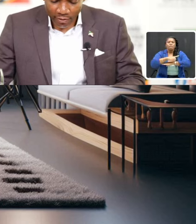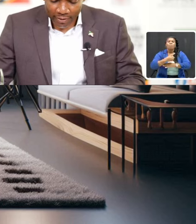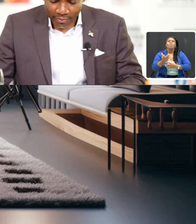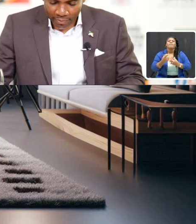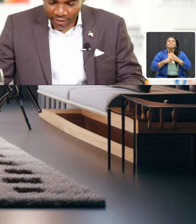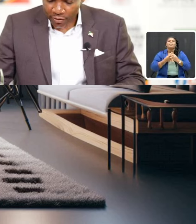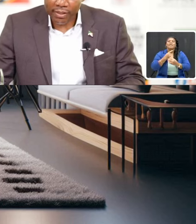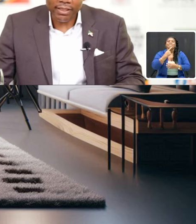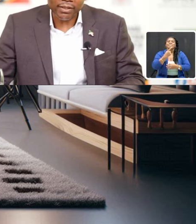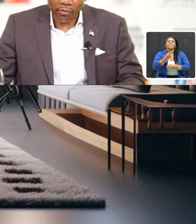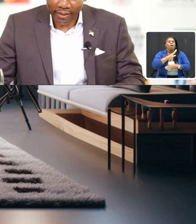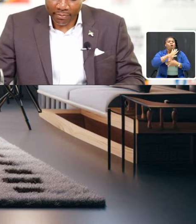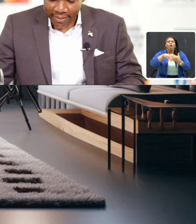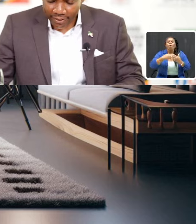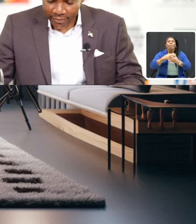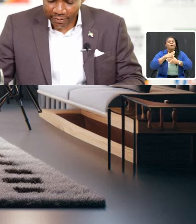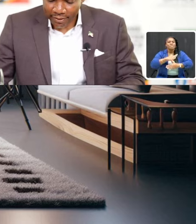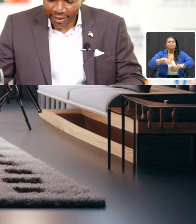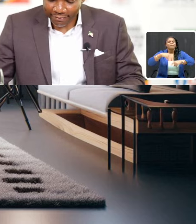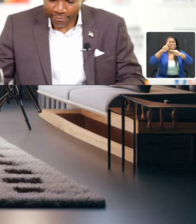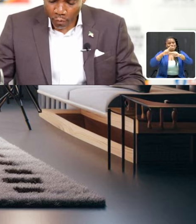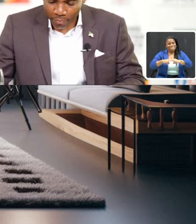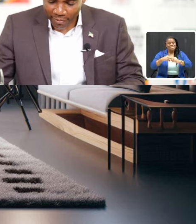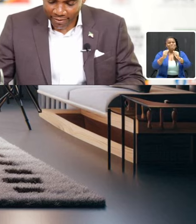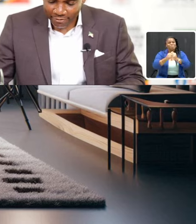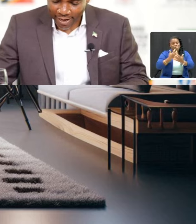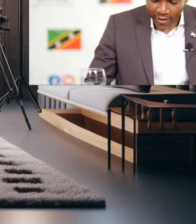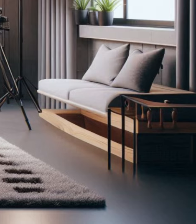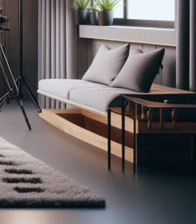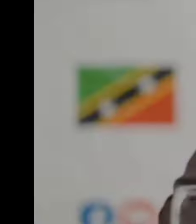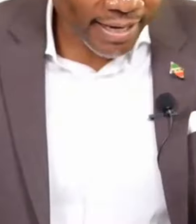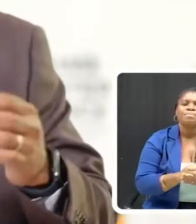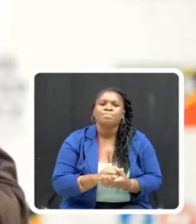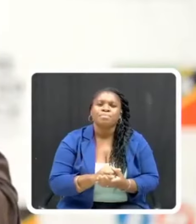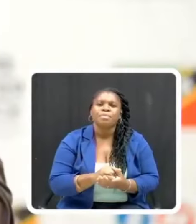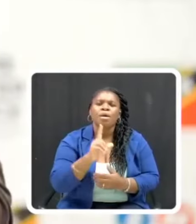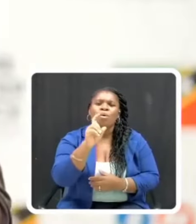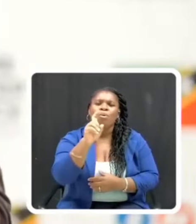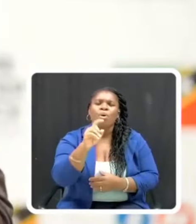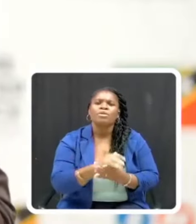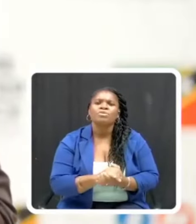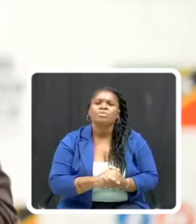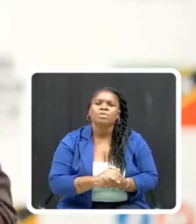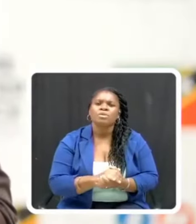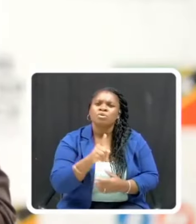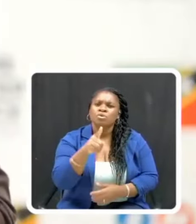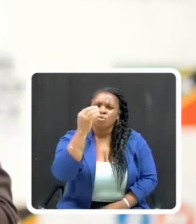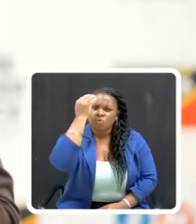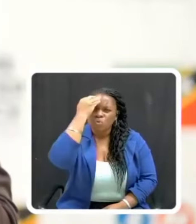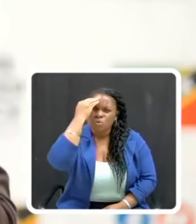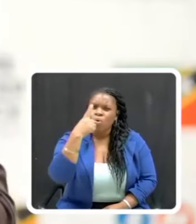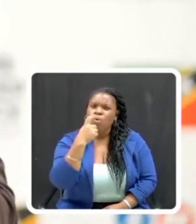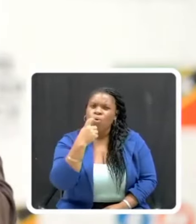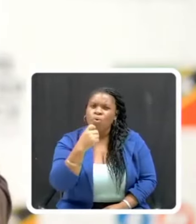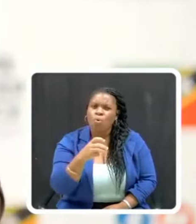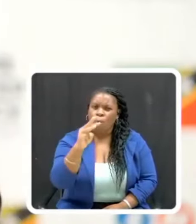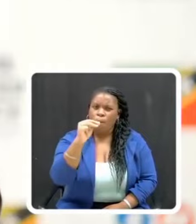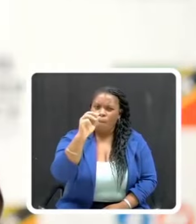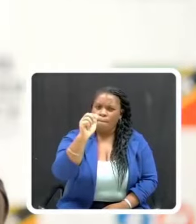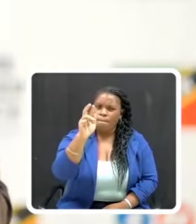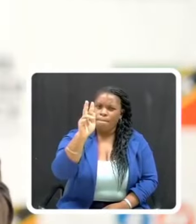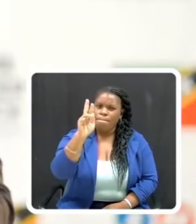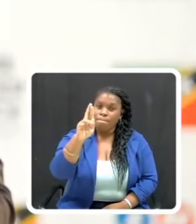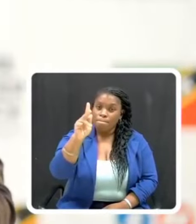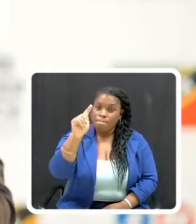Kong, and you are here chatting stupidness about Mr. Martinez. Let me ask you a question, Mr. Bat. Do you know who Mr. Martinez is?